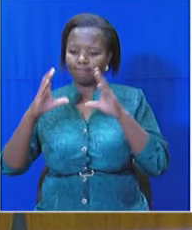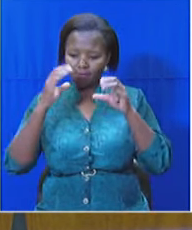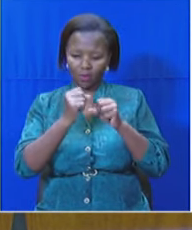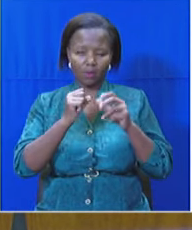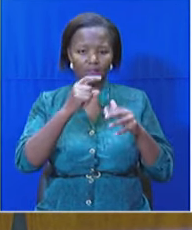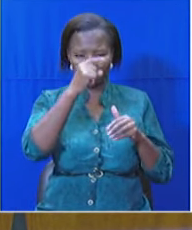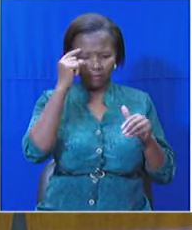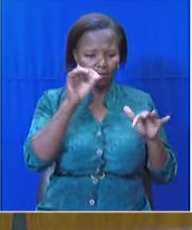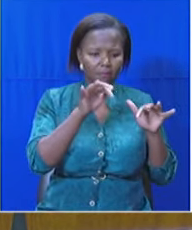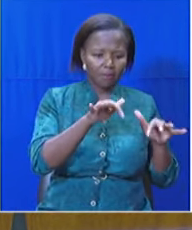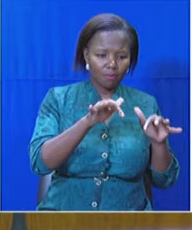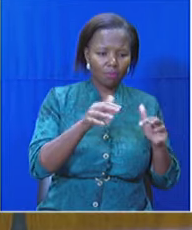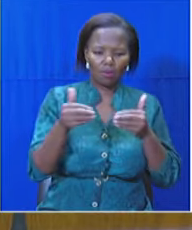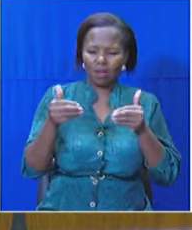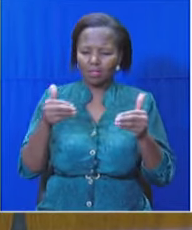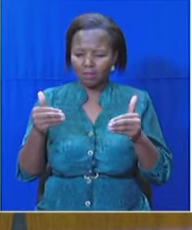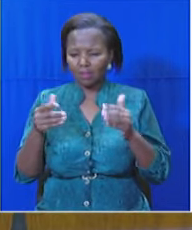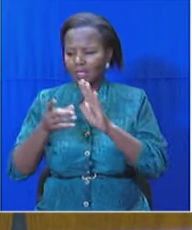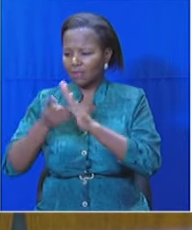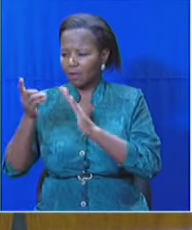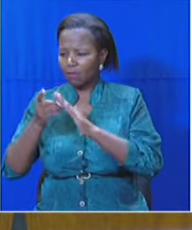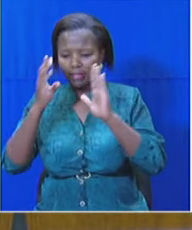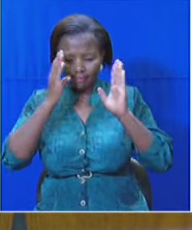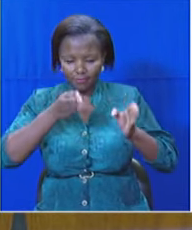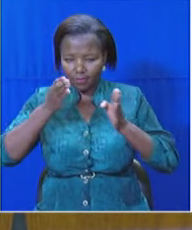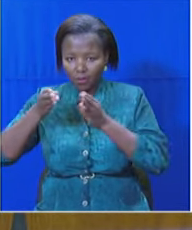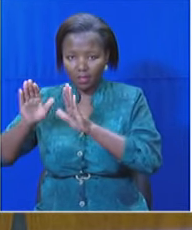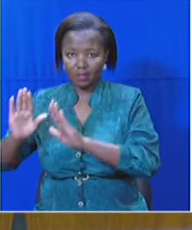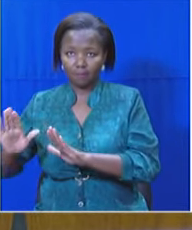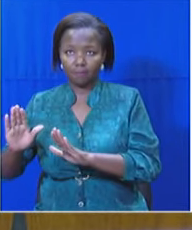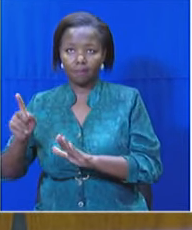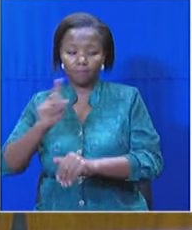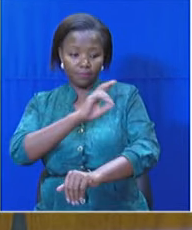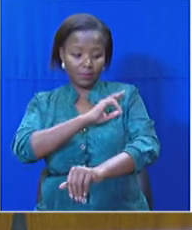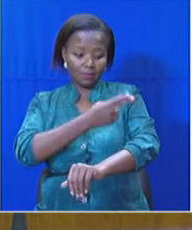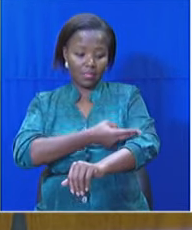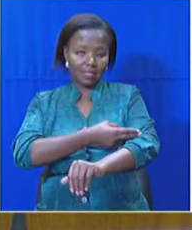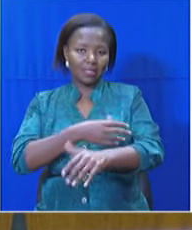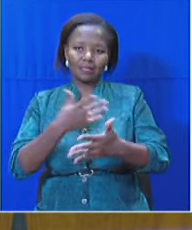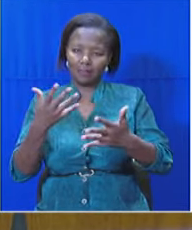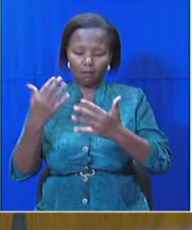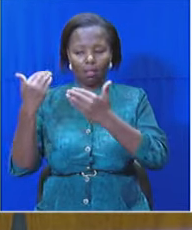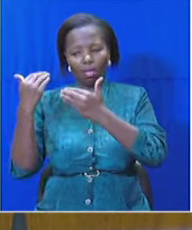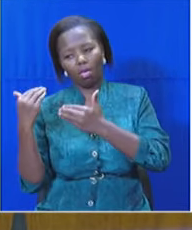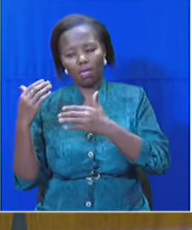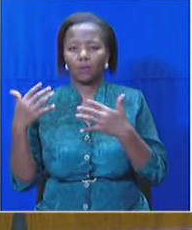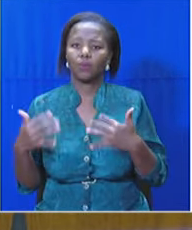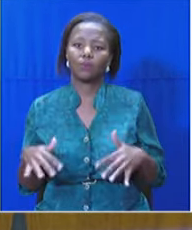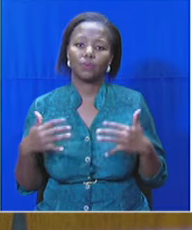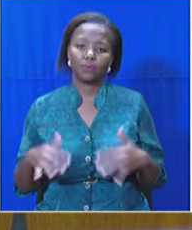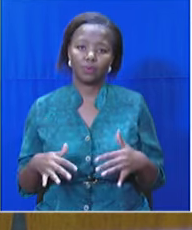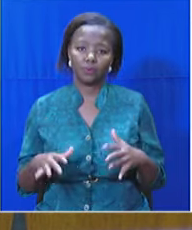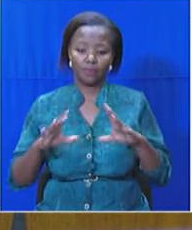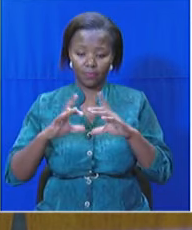of Bantu Administration and Development. The mandate is too wide. The department is expected to be